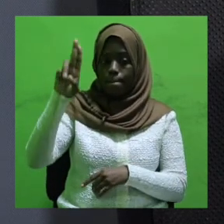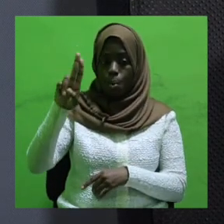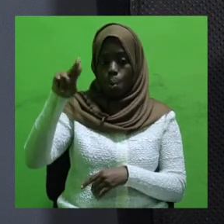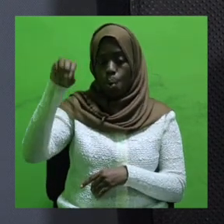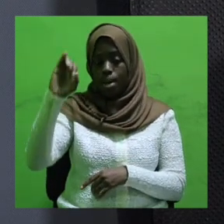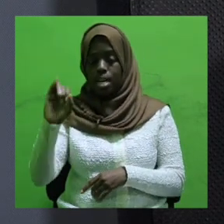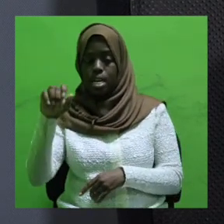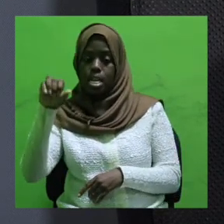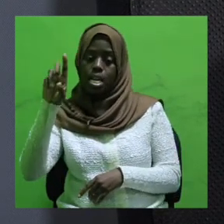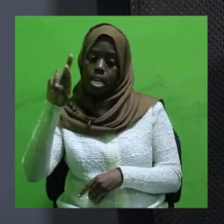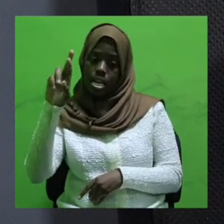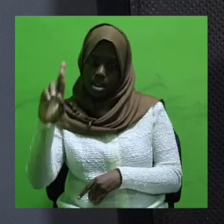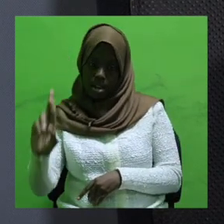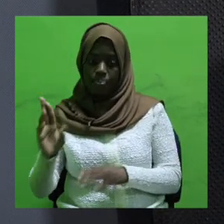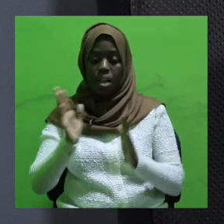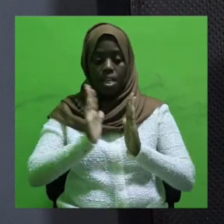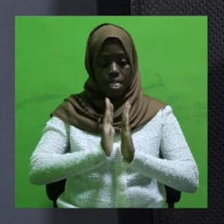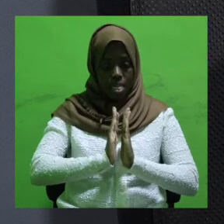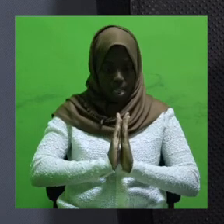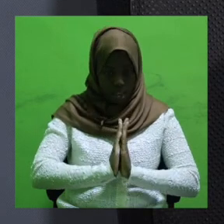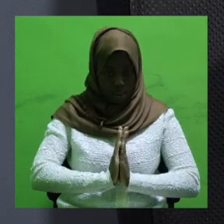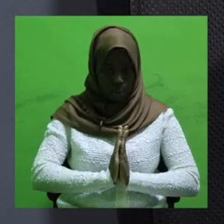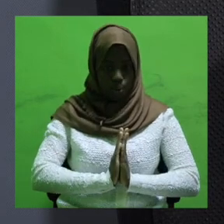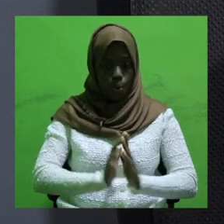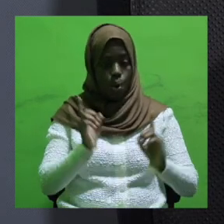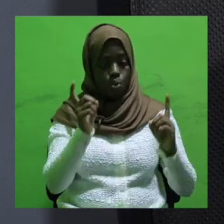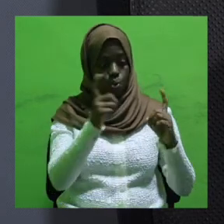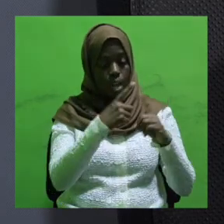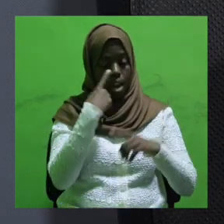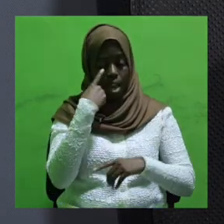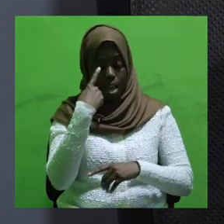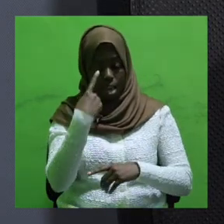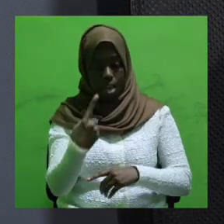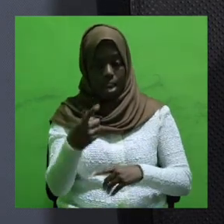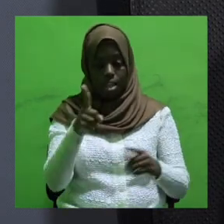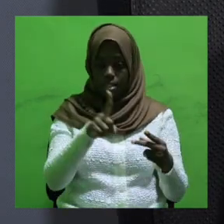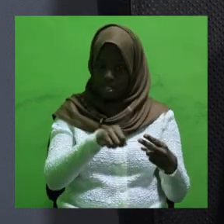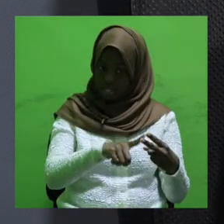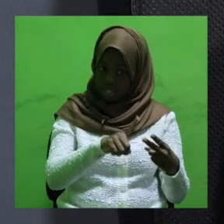biology. From me here, Munir Mustafa, and to the whole staff,